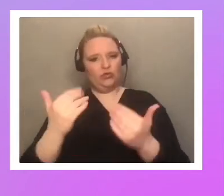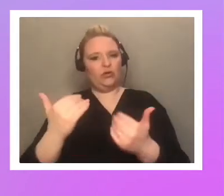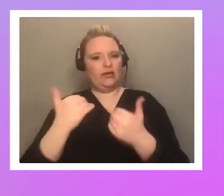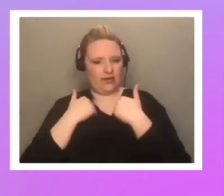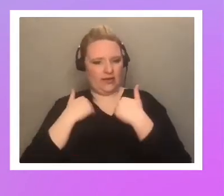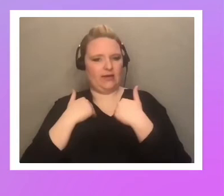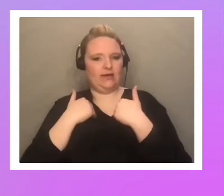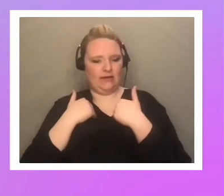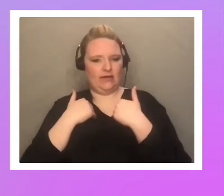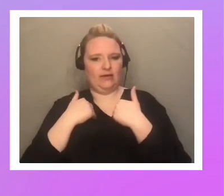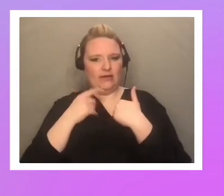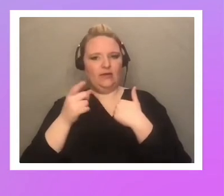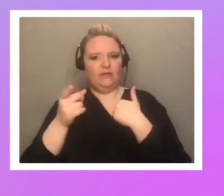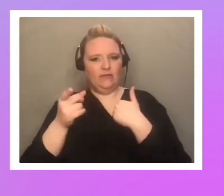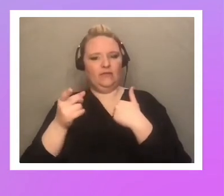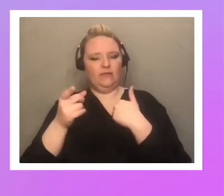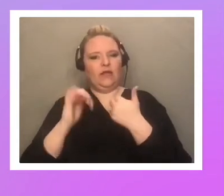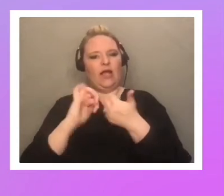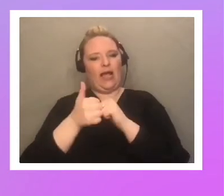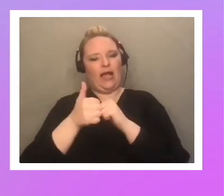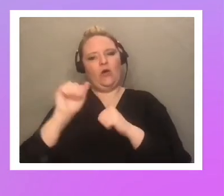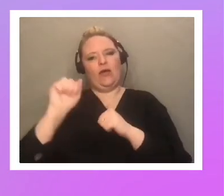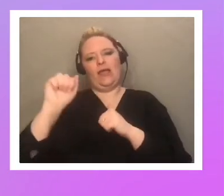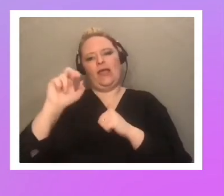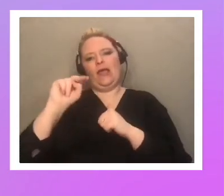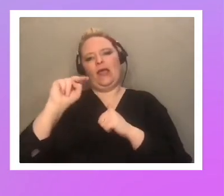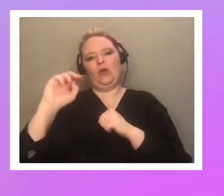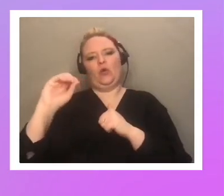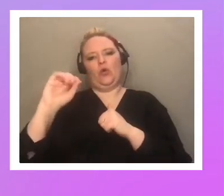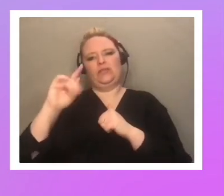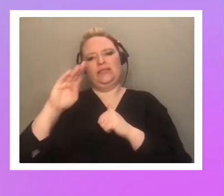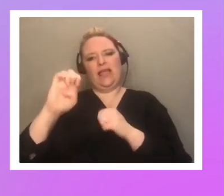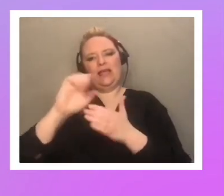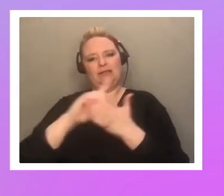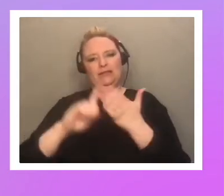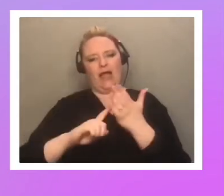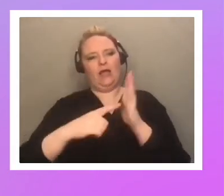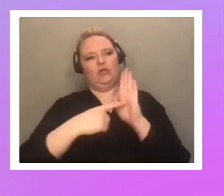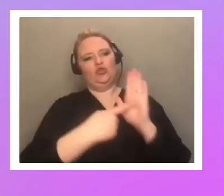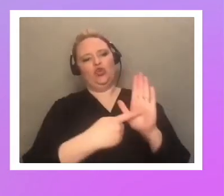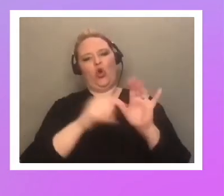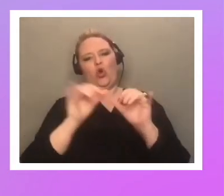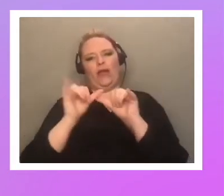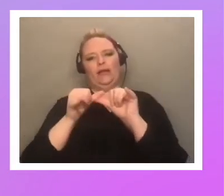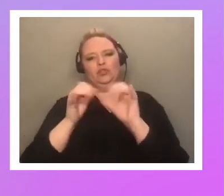how to annotate designs for engineers.